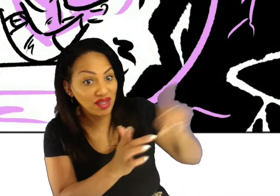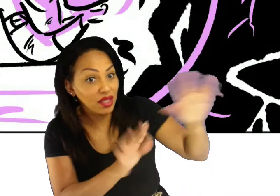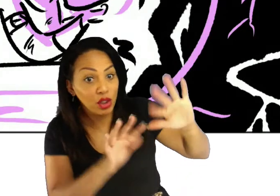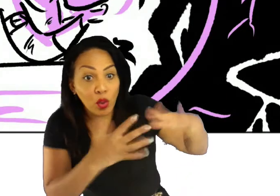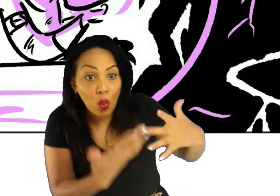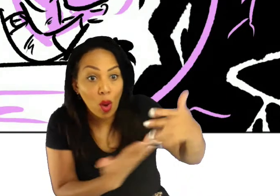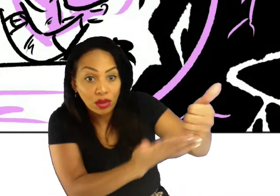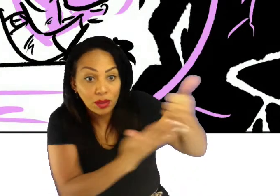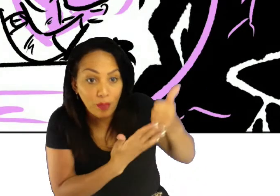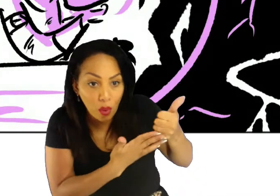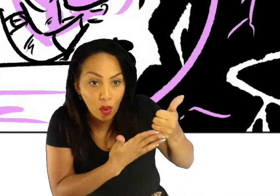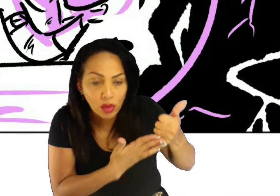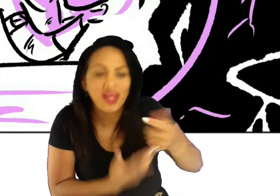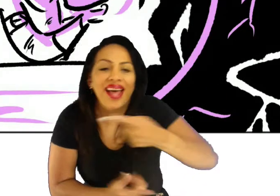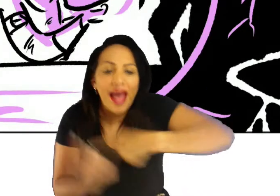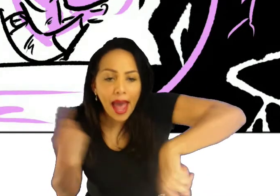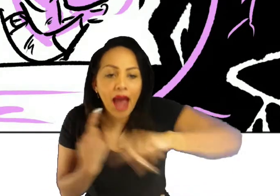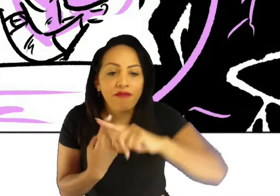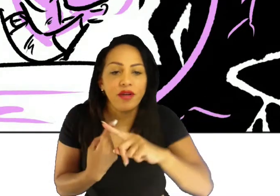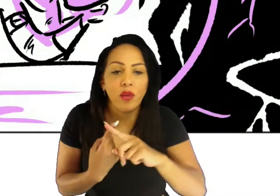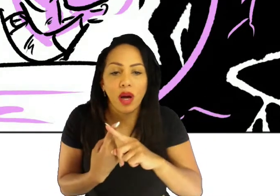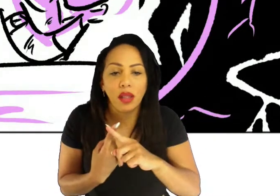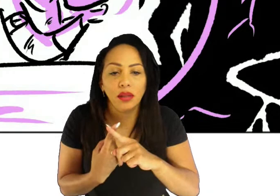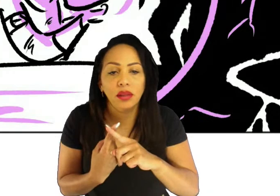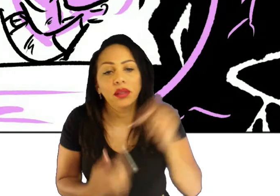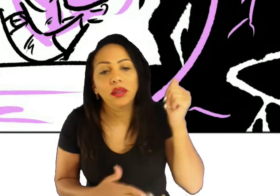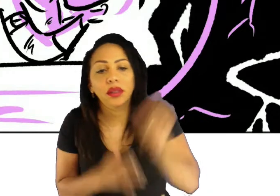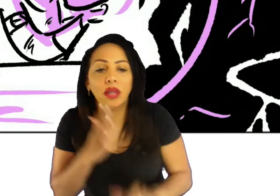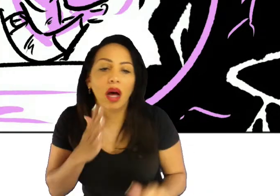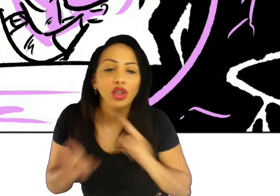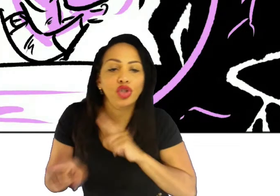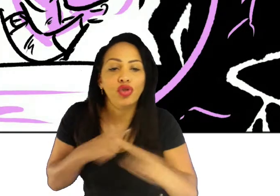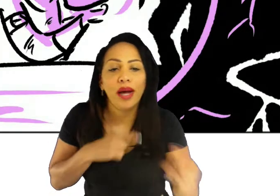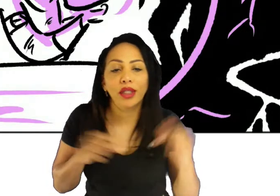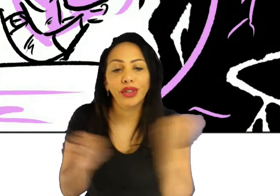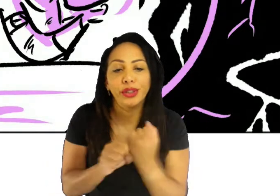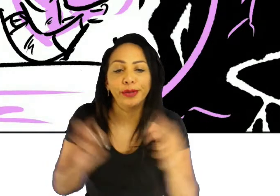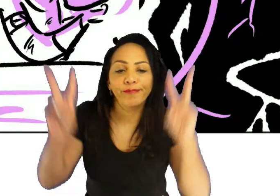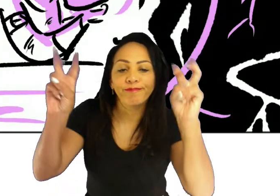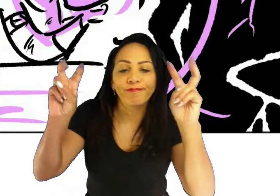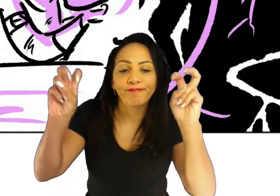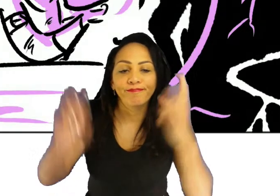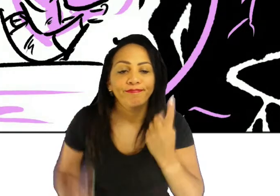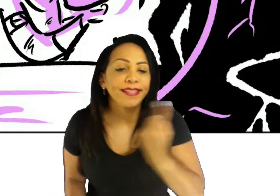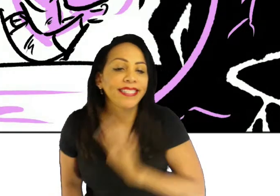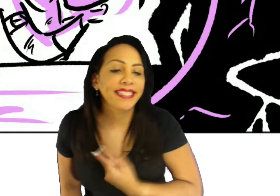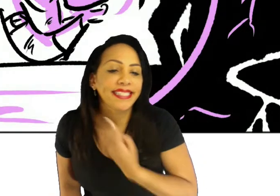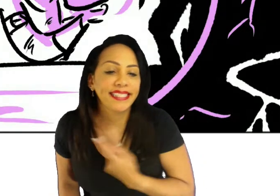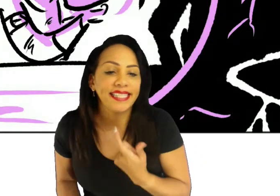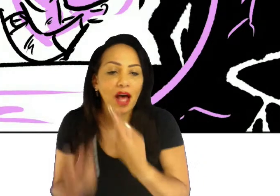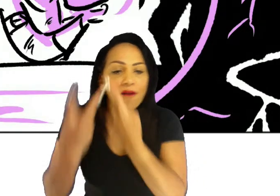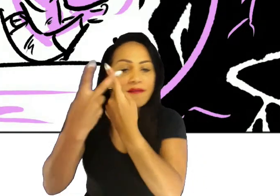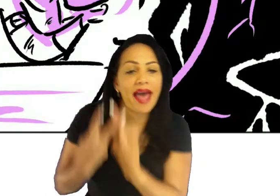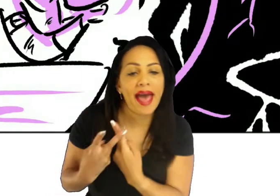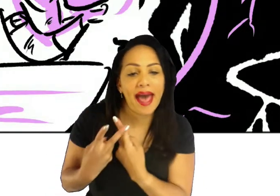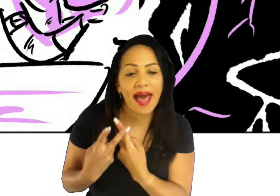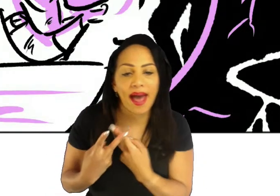with yoga, with scented candles and bars, with exercise and breathing exercises